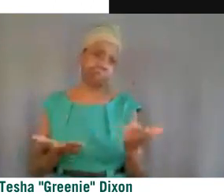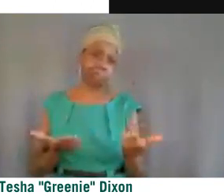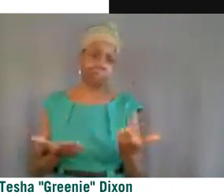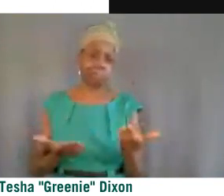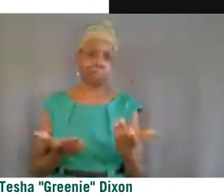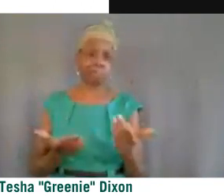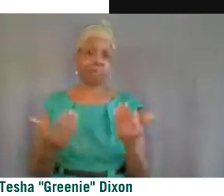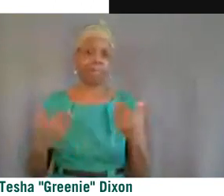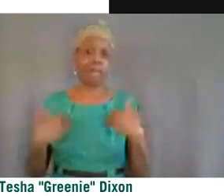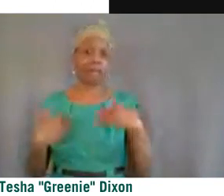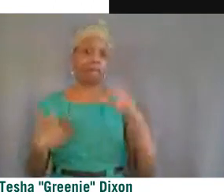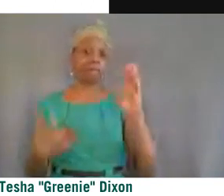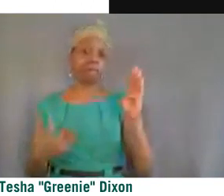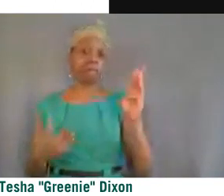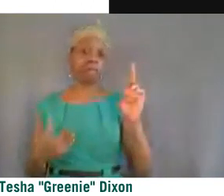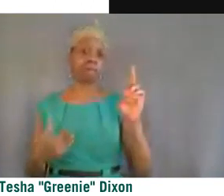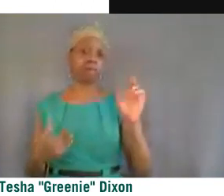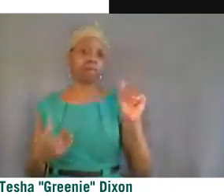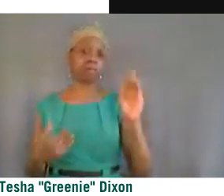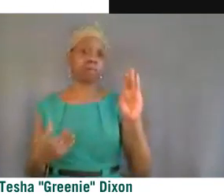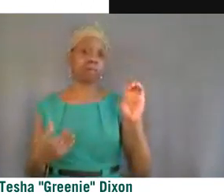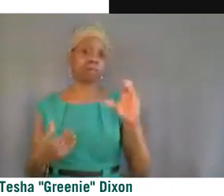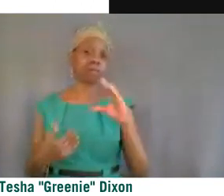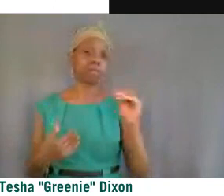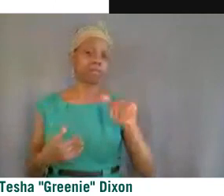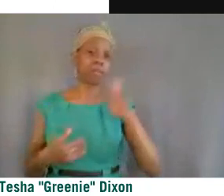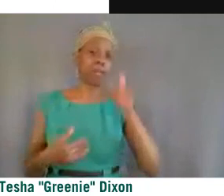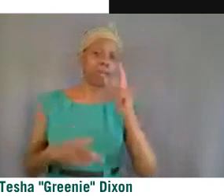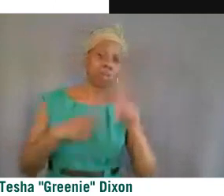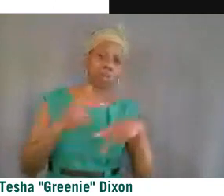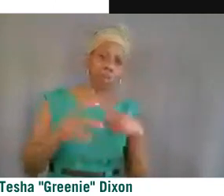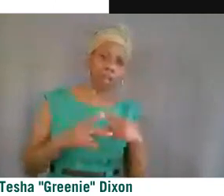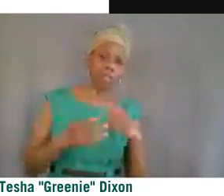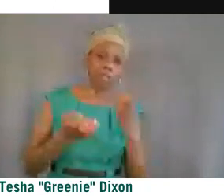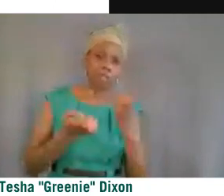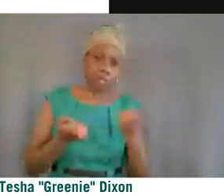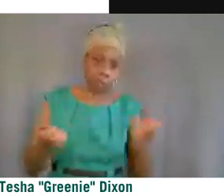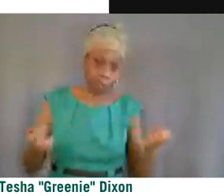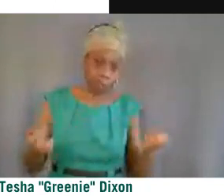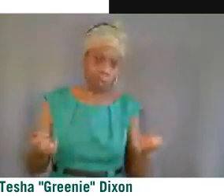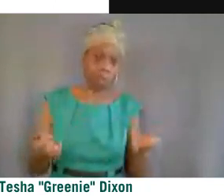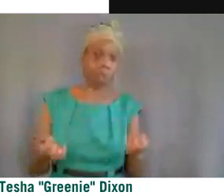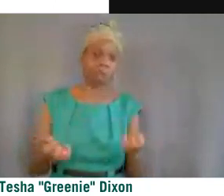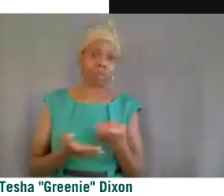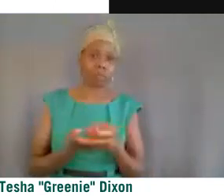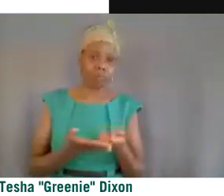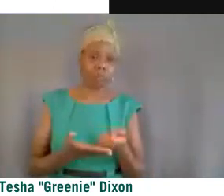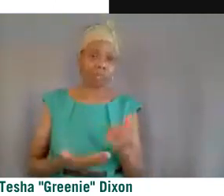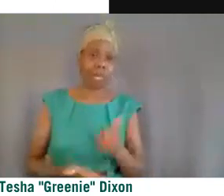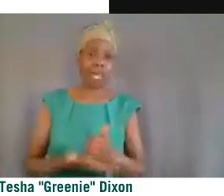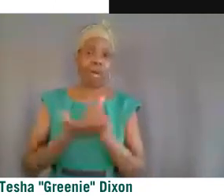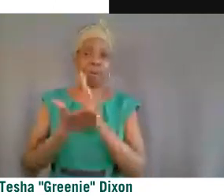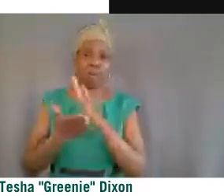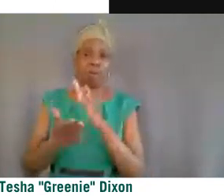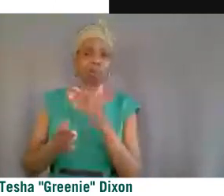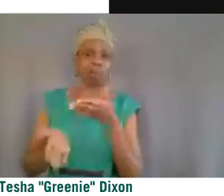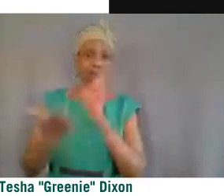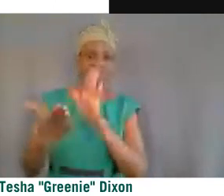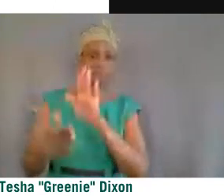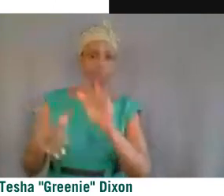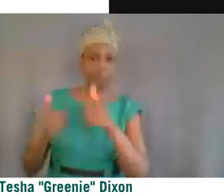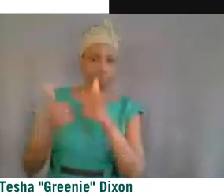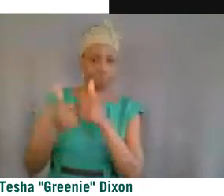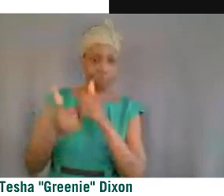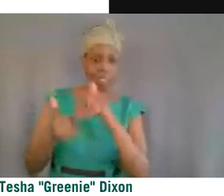wearing braces and having other types of equipment to address the challenges that